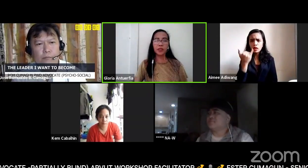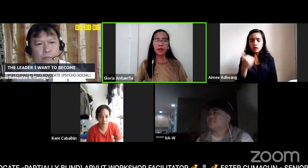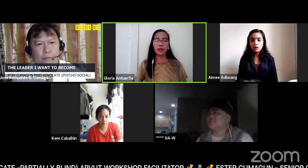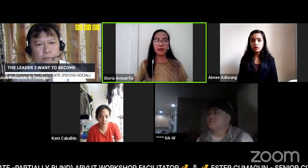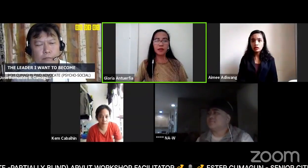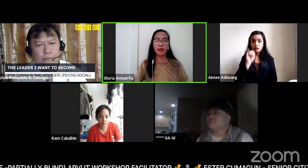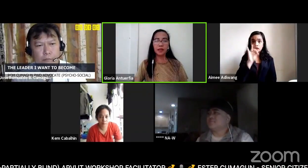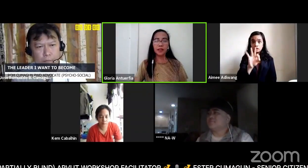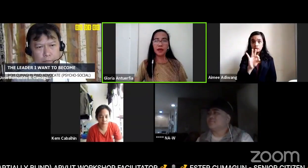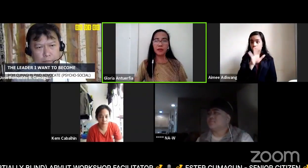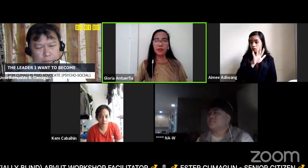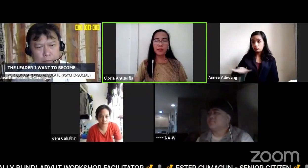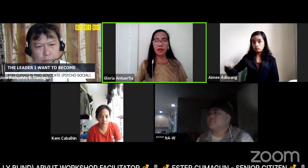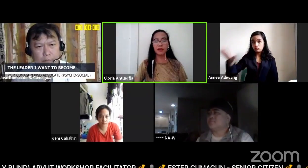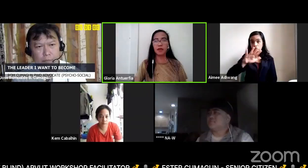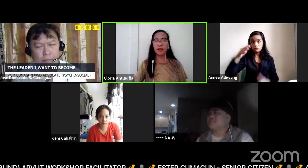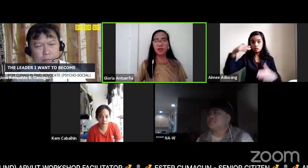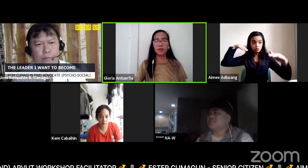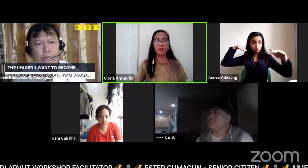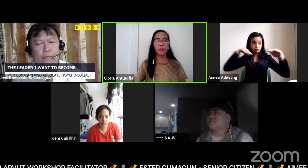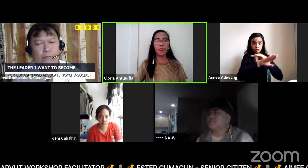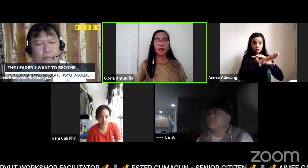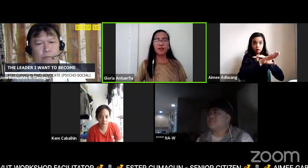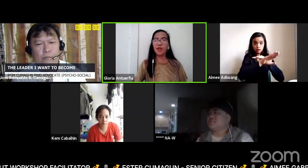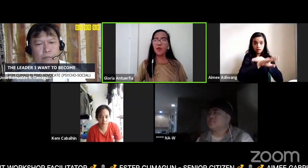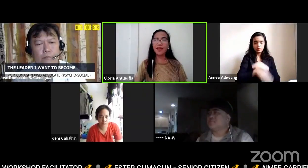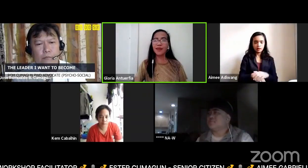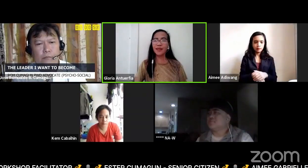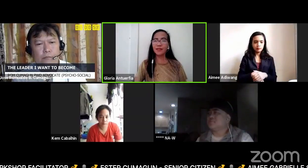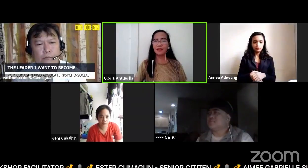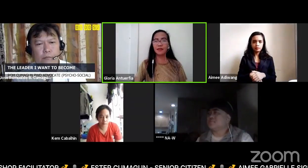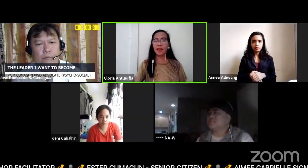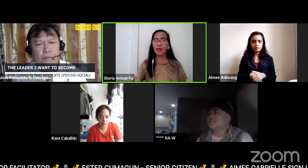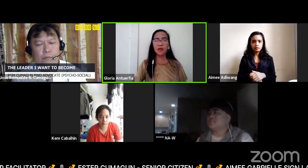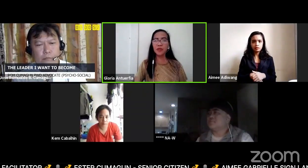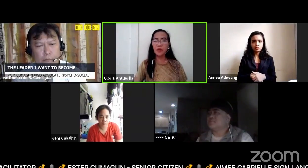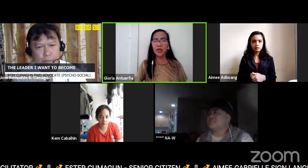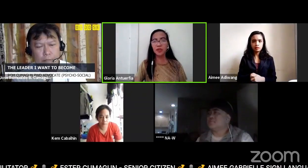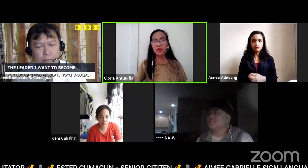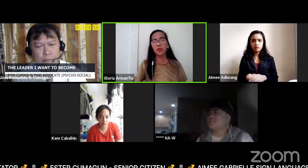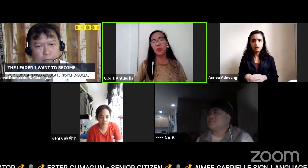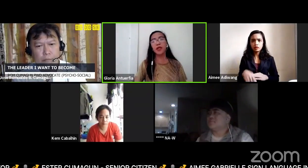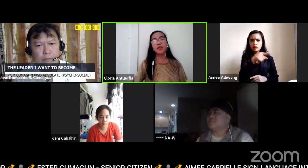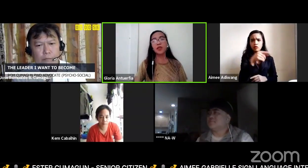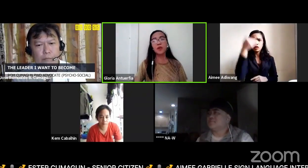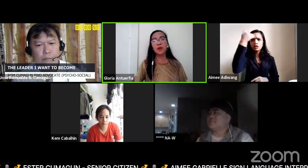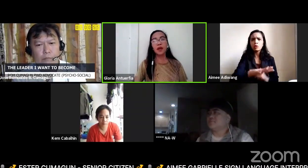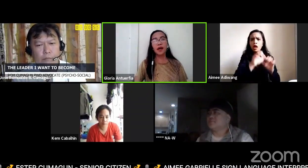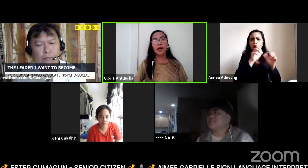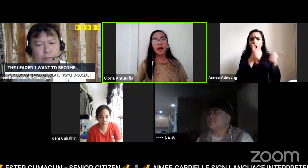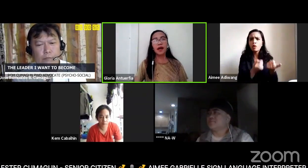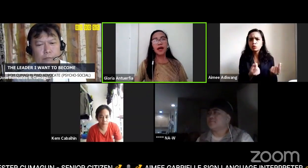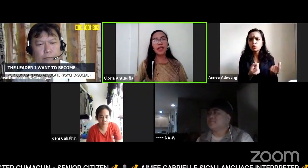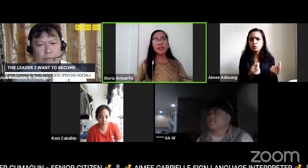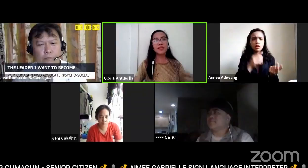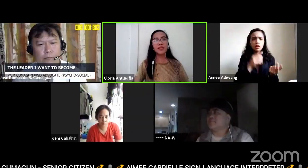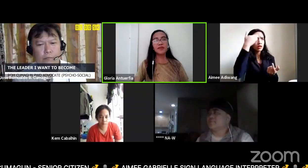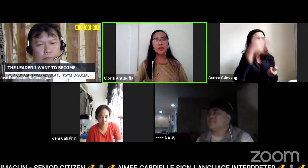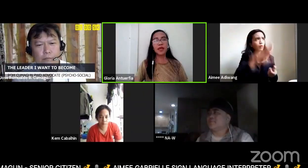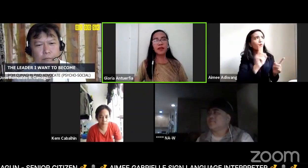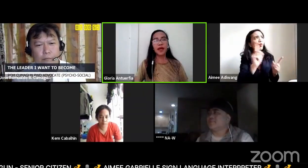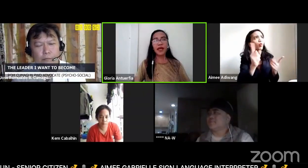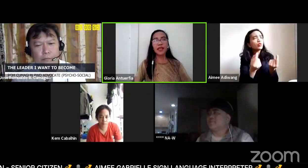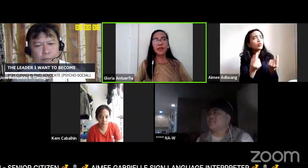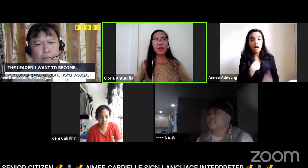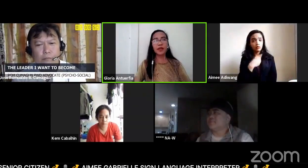when they enter the main entrance, they quite hesitant. They don't know what to do. So I am